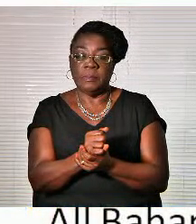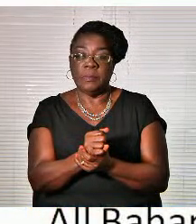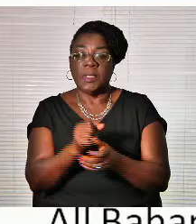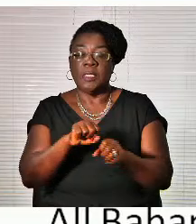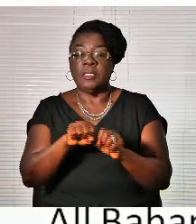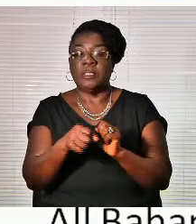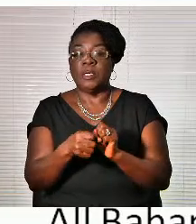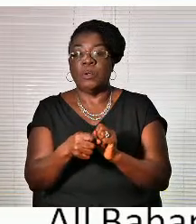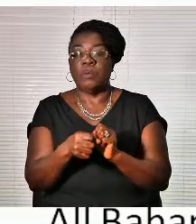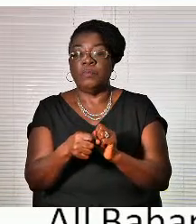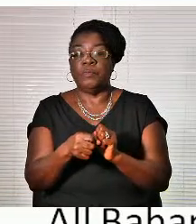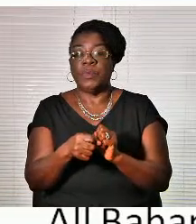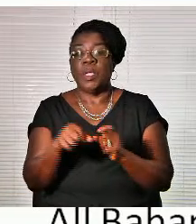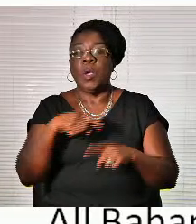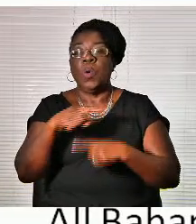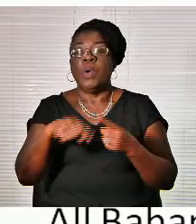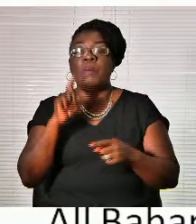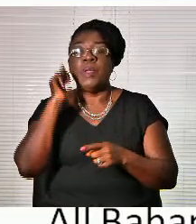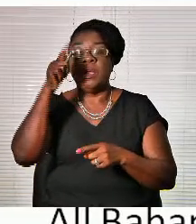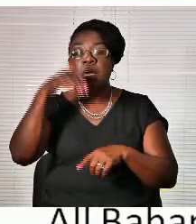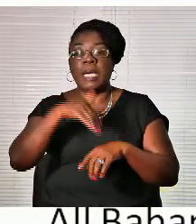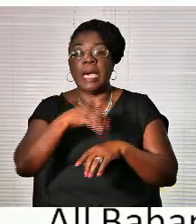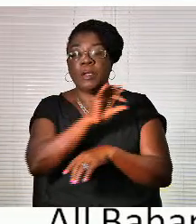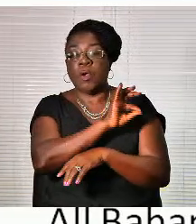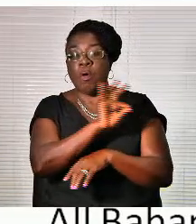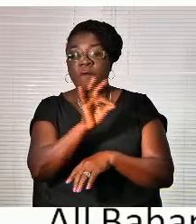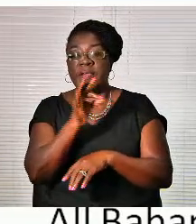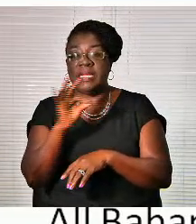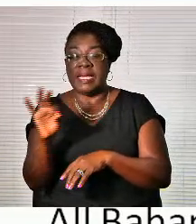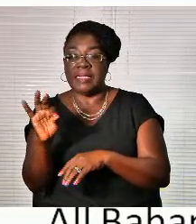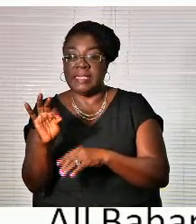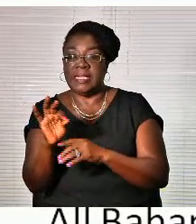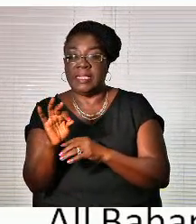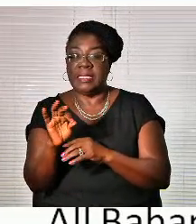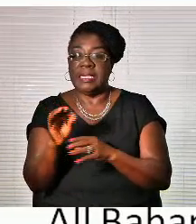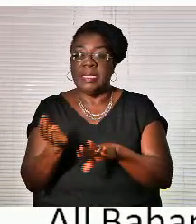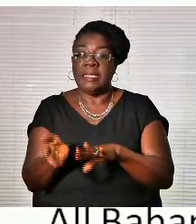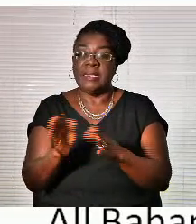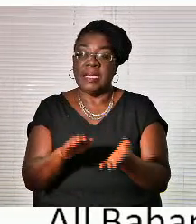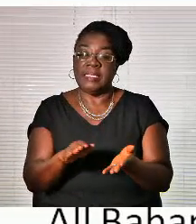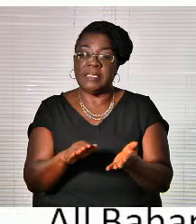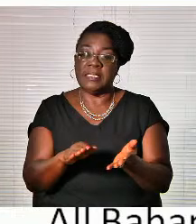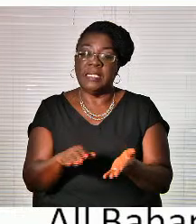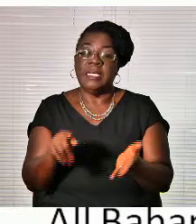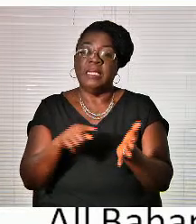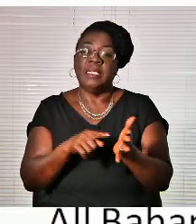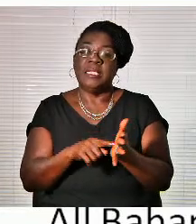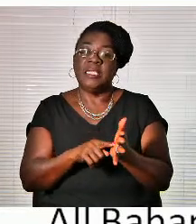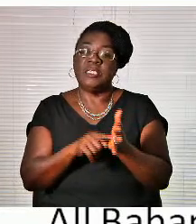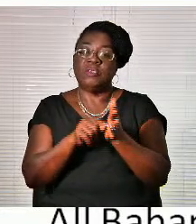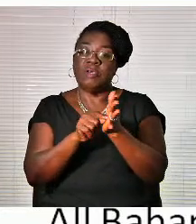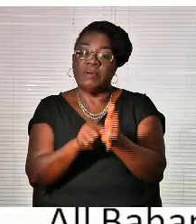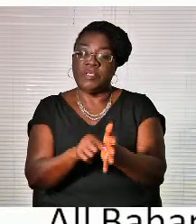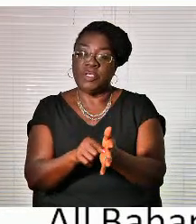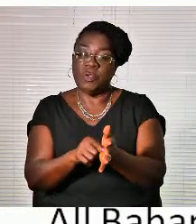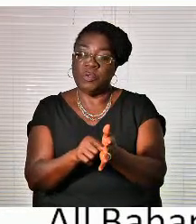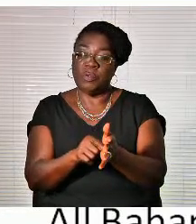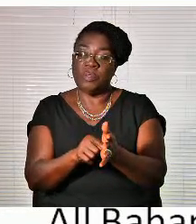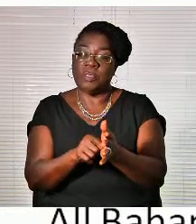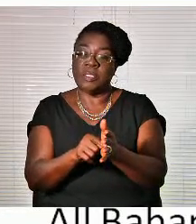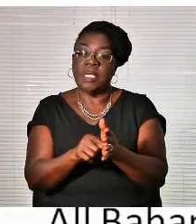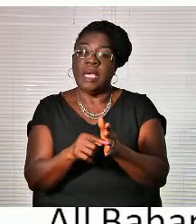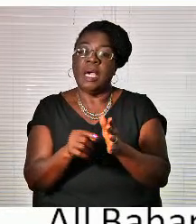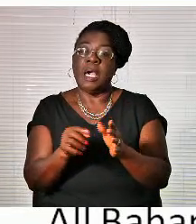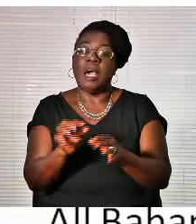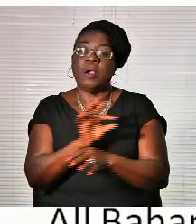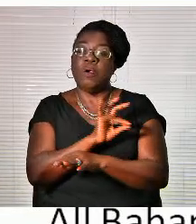So, when we look at our COVID-19 deaths, this slide speaks to our COVID-19 deaths